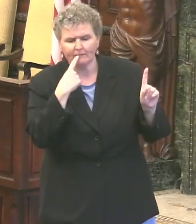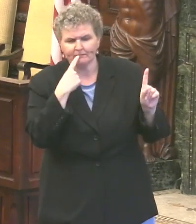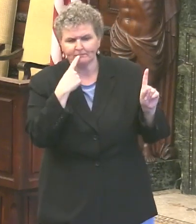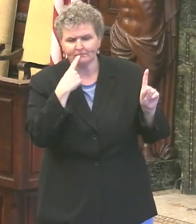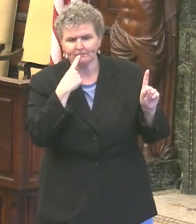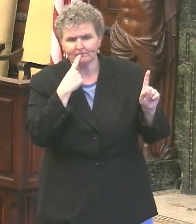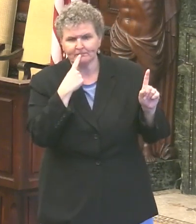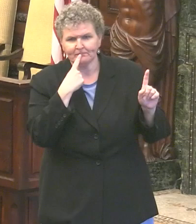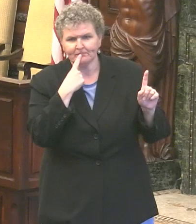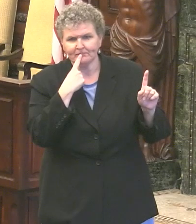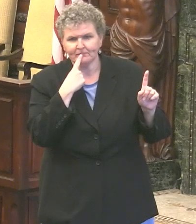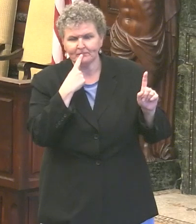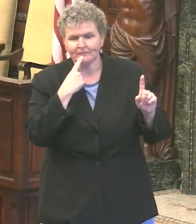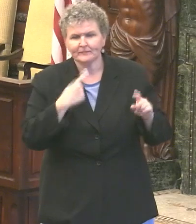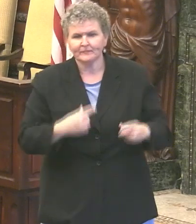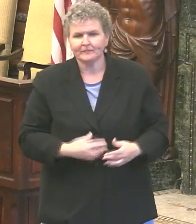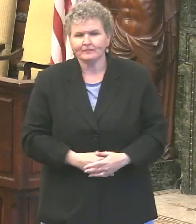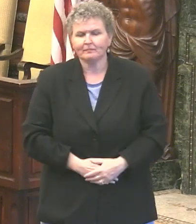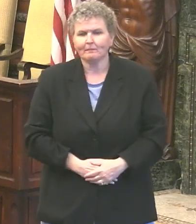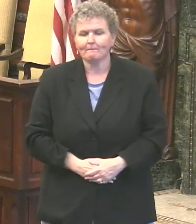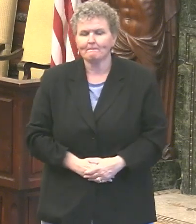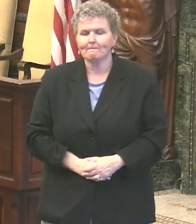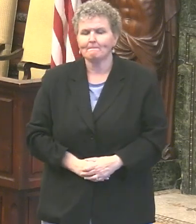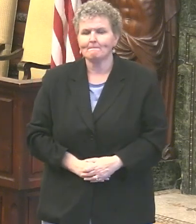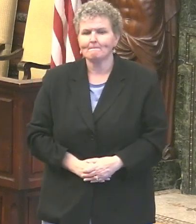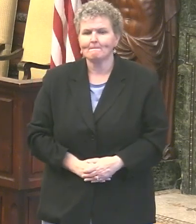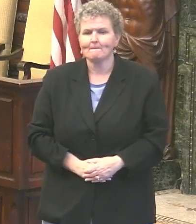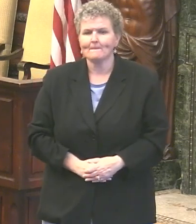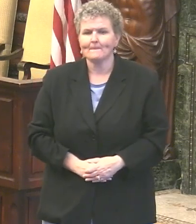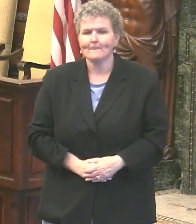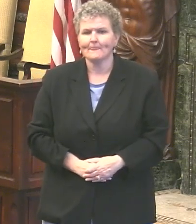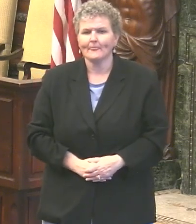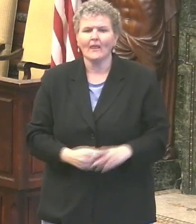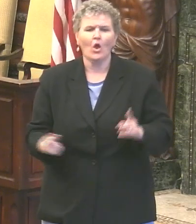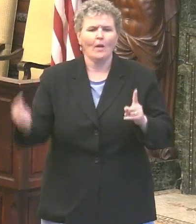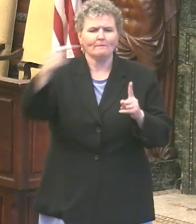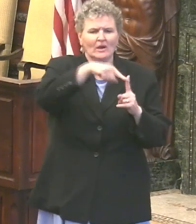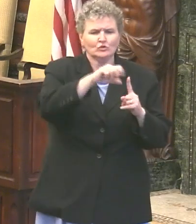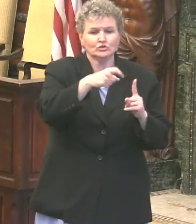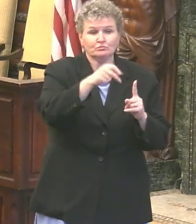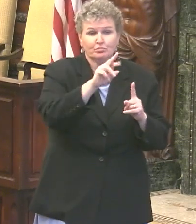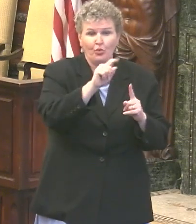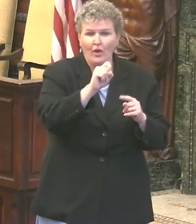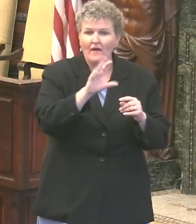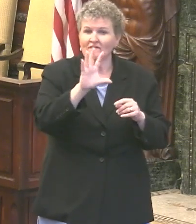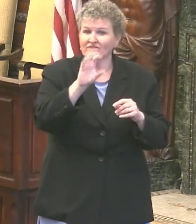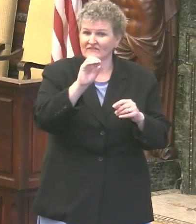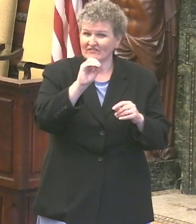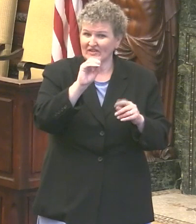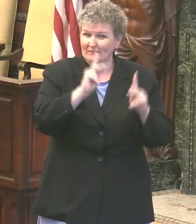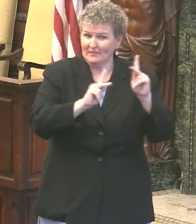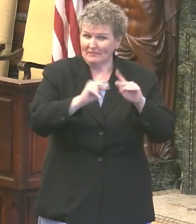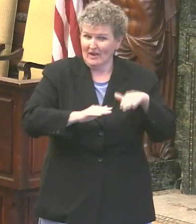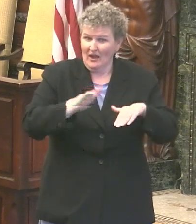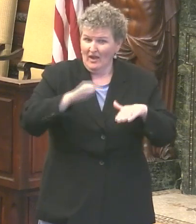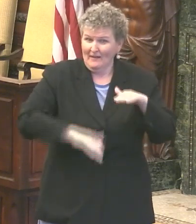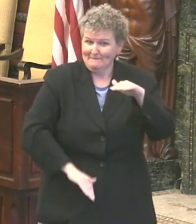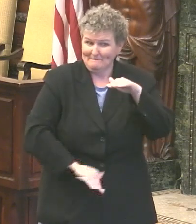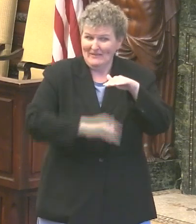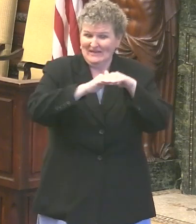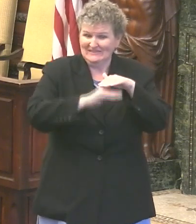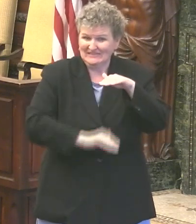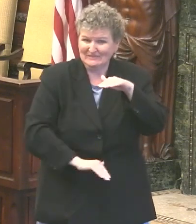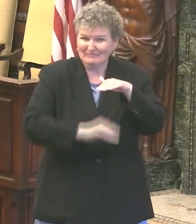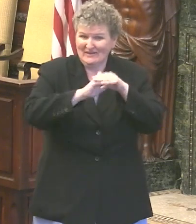any of this changing, like the 50 participant number being relaxed between now and football or